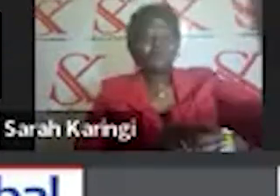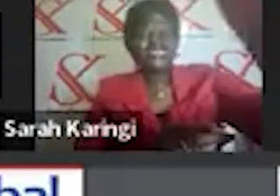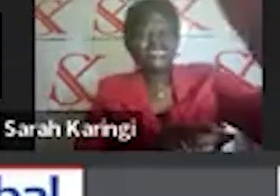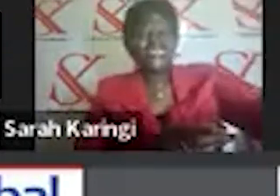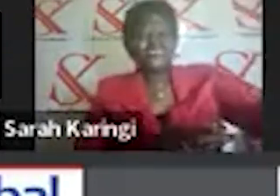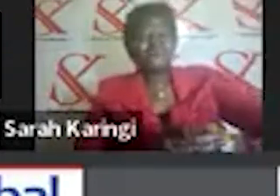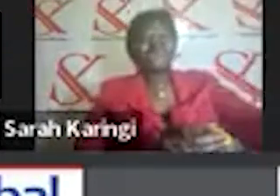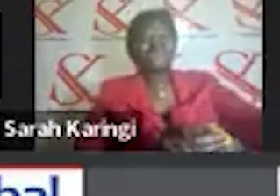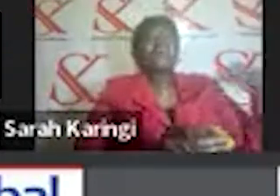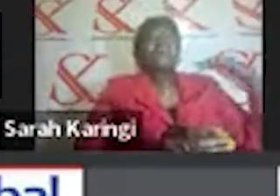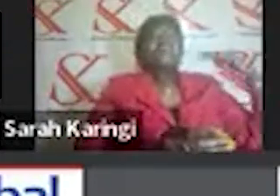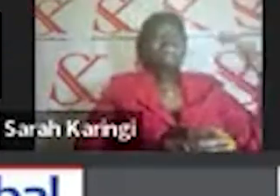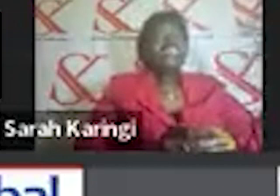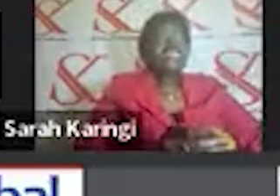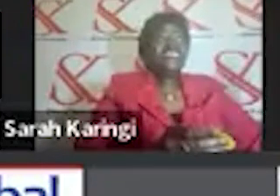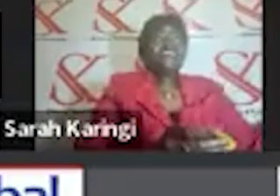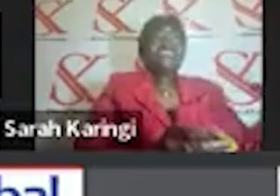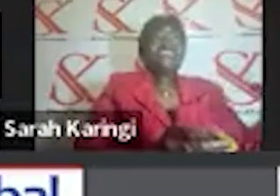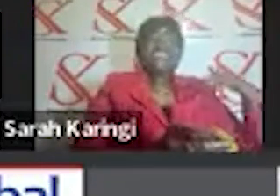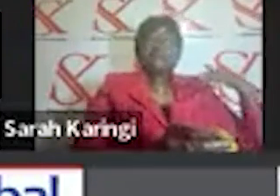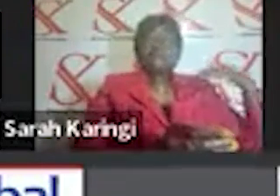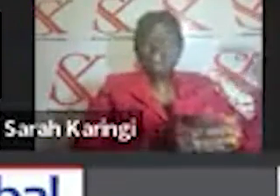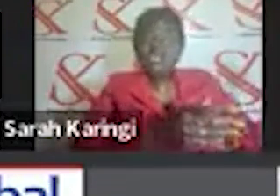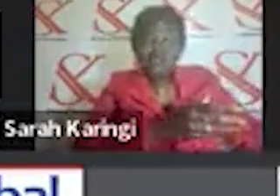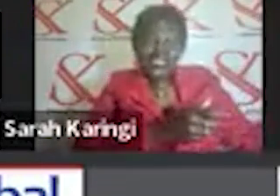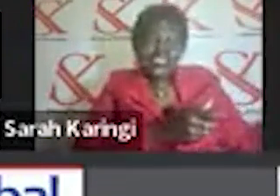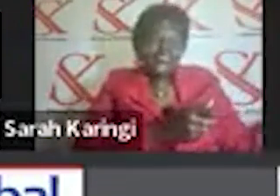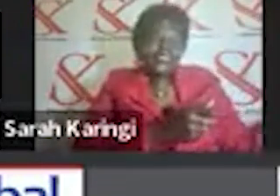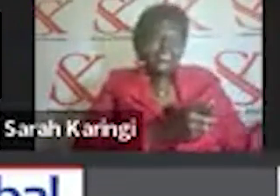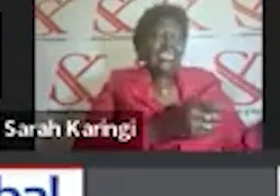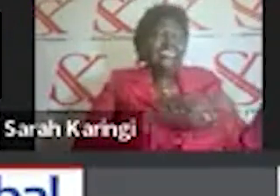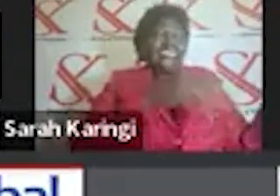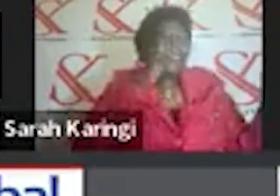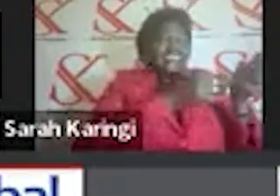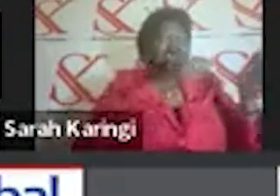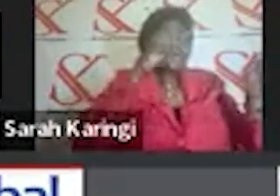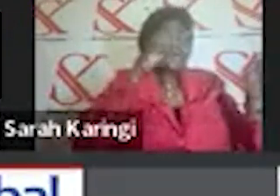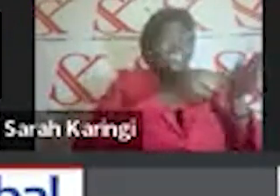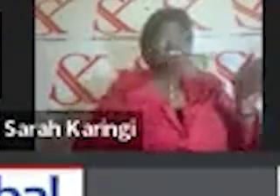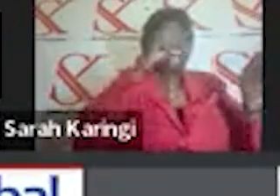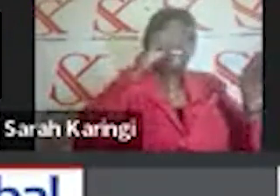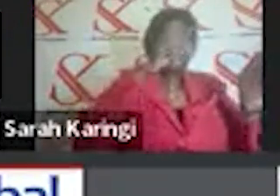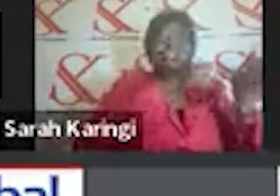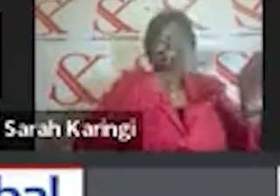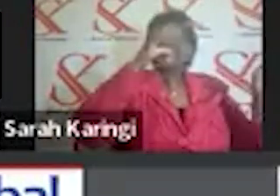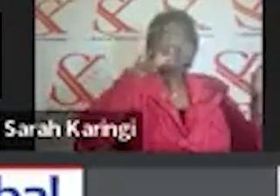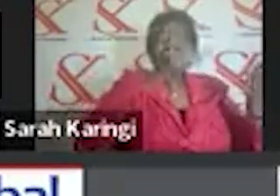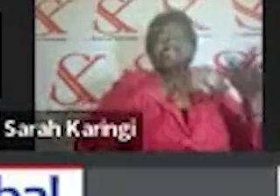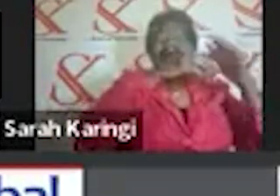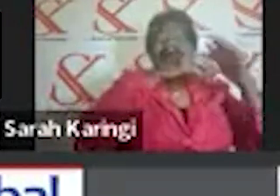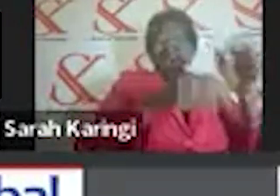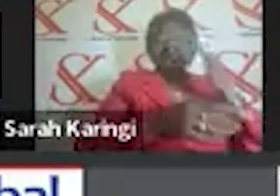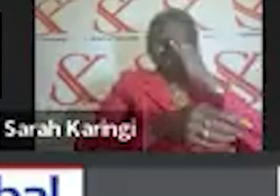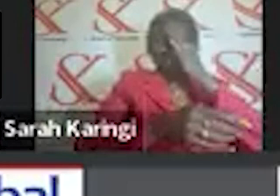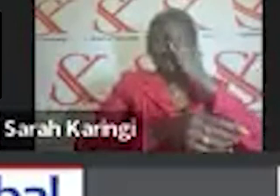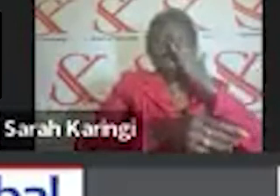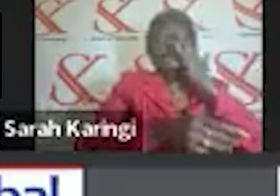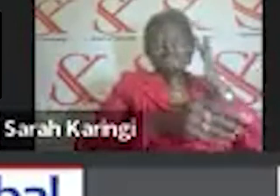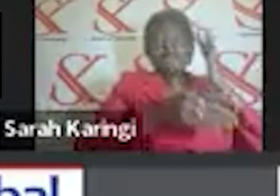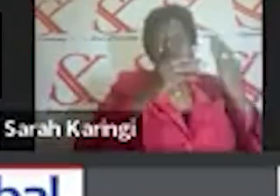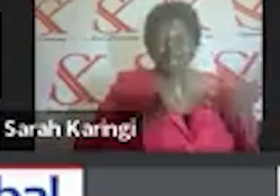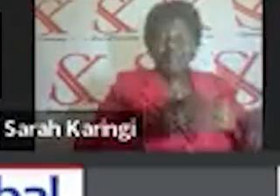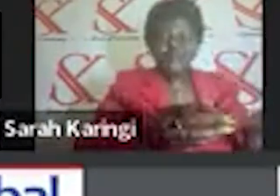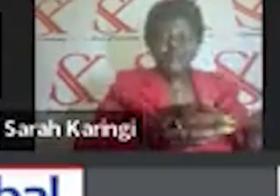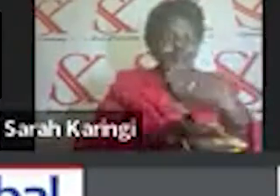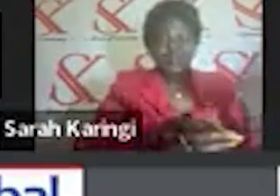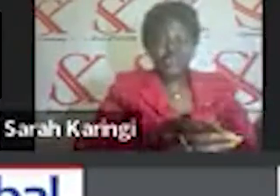have to keep on thinking of this new thing has come. How can I use it? And I started, touching and trying. And sometimes I even know how to